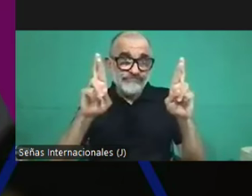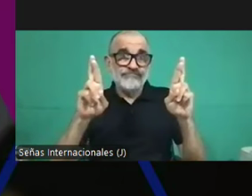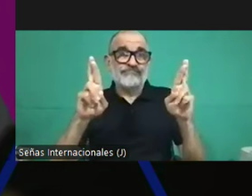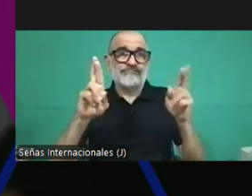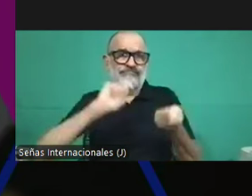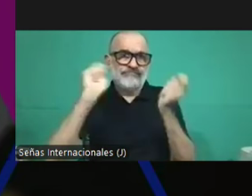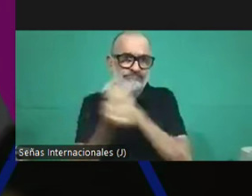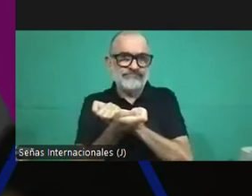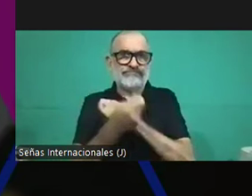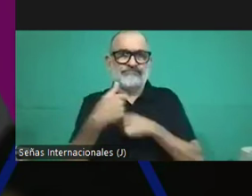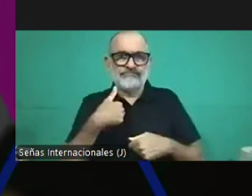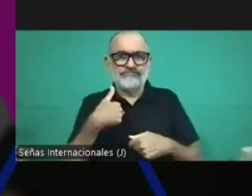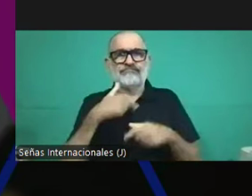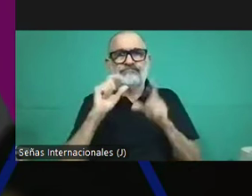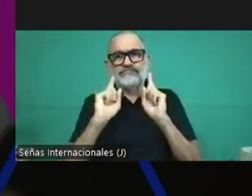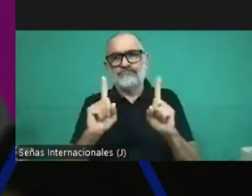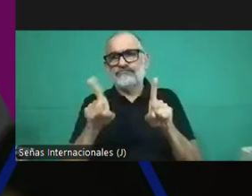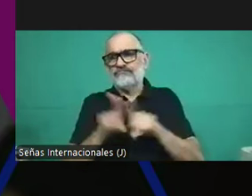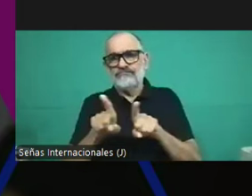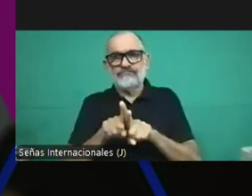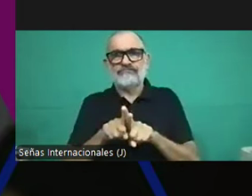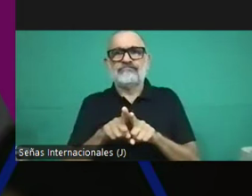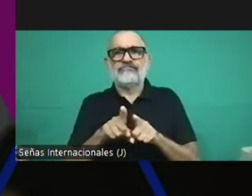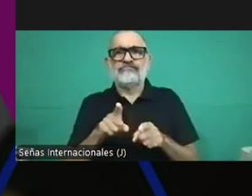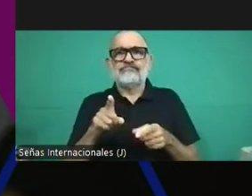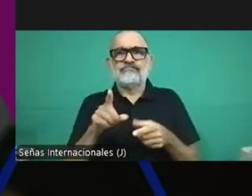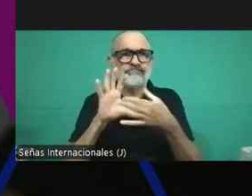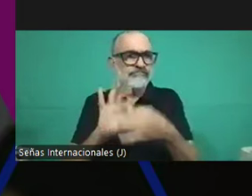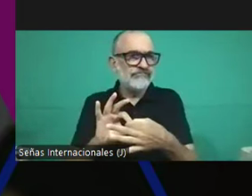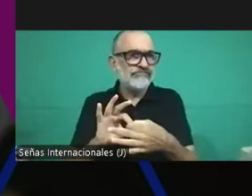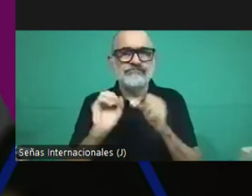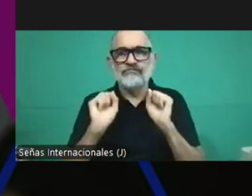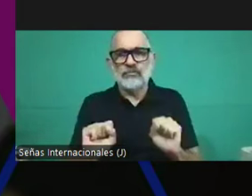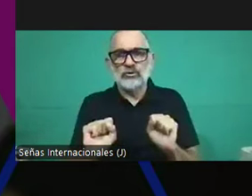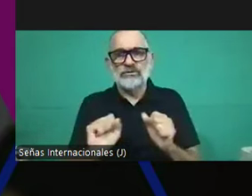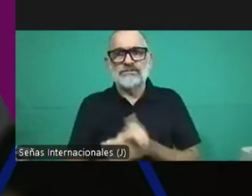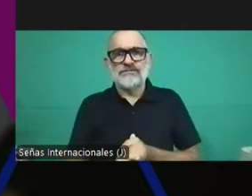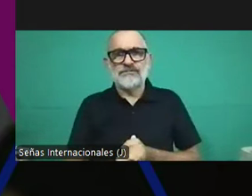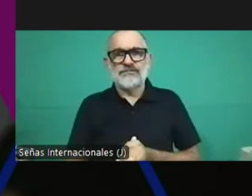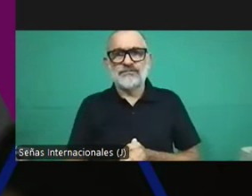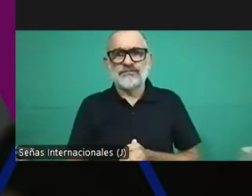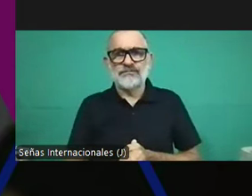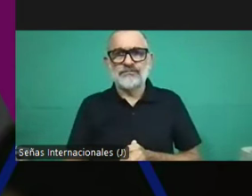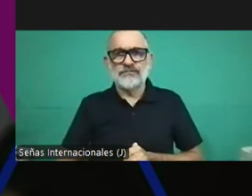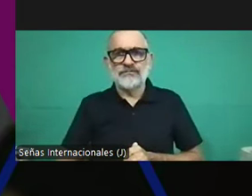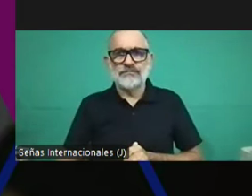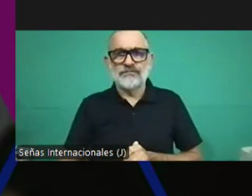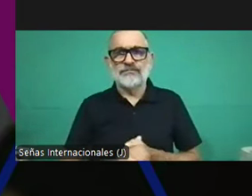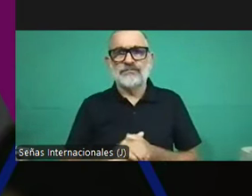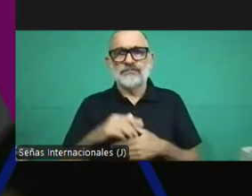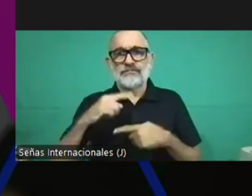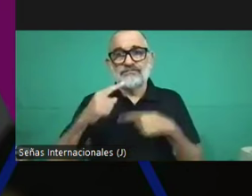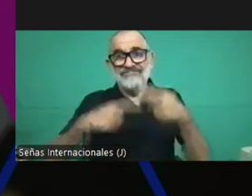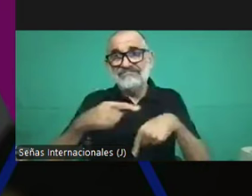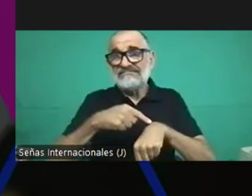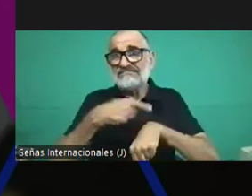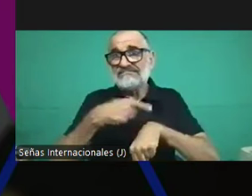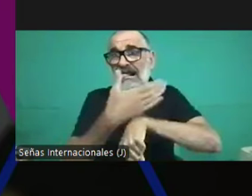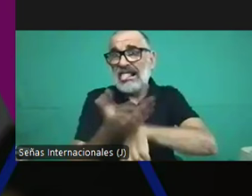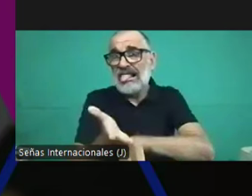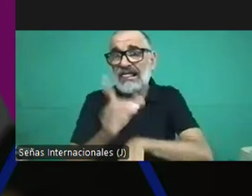hope sei se eu we corri muito, eu não have so we queria can approach more people. I don't know if passar dos I 15 spoke minutos, fast. I mas didn't want